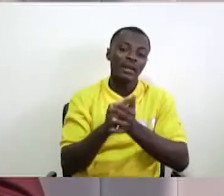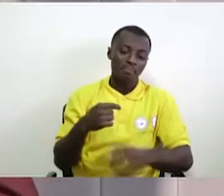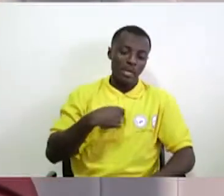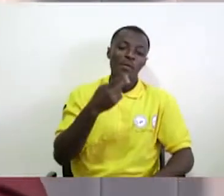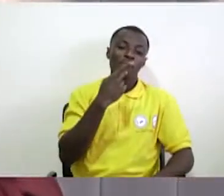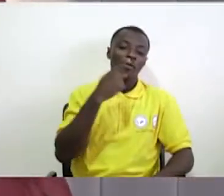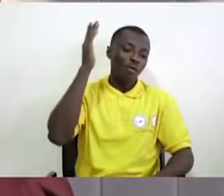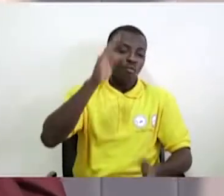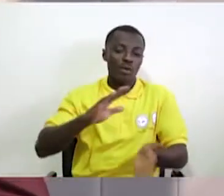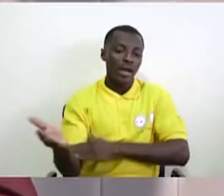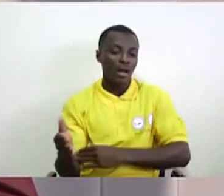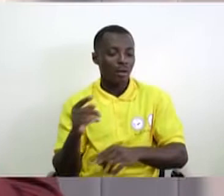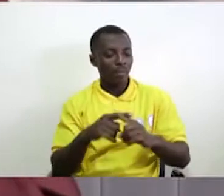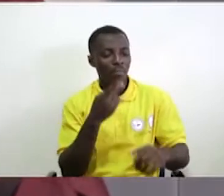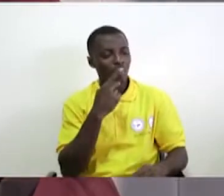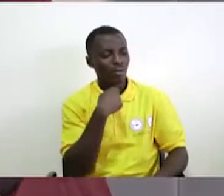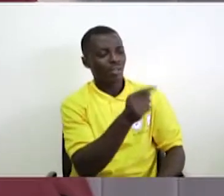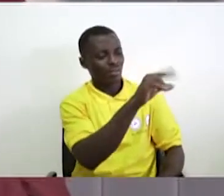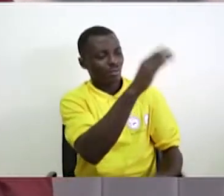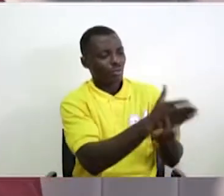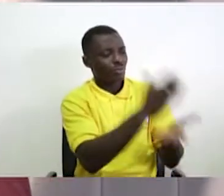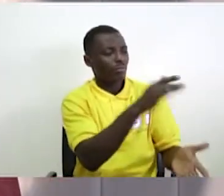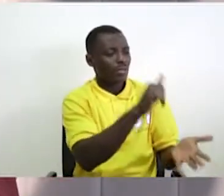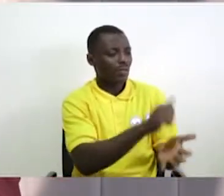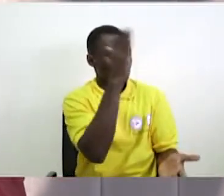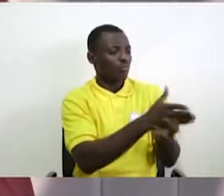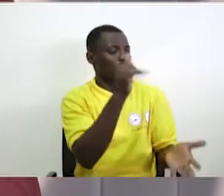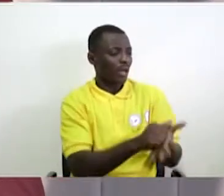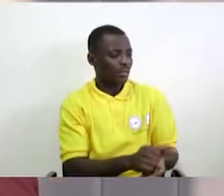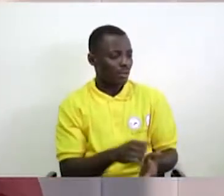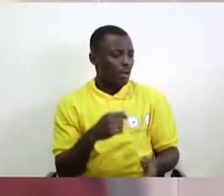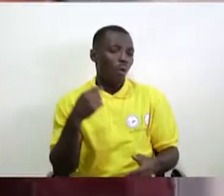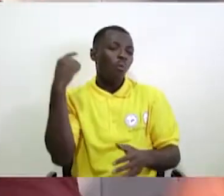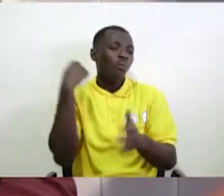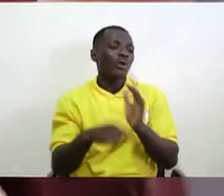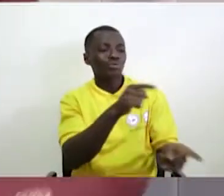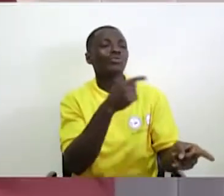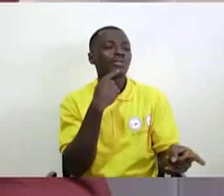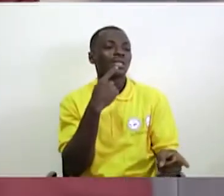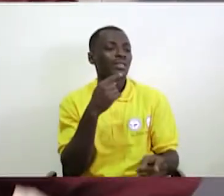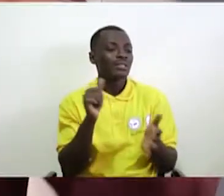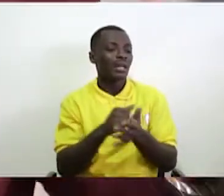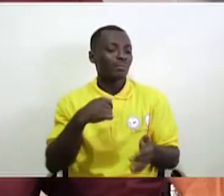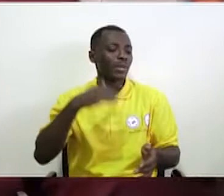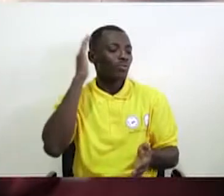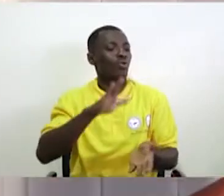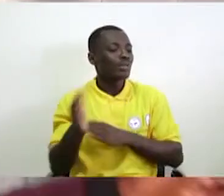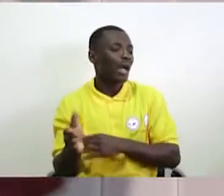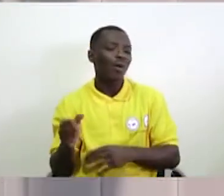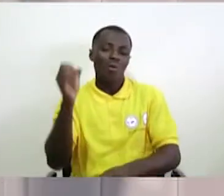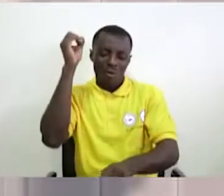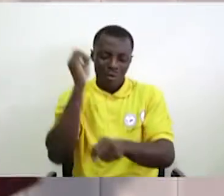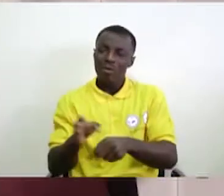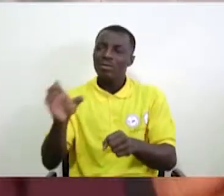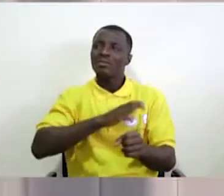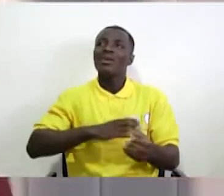na Paul ka chese ja sa de na wo ka no na onyame ka chere Yesu ka chere me de daada enkwemu owo mu maye krado esan se